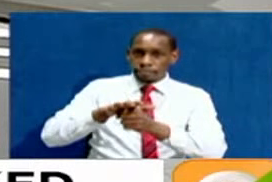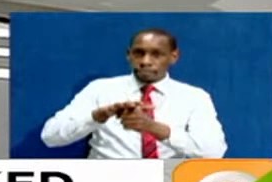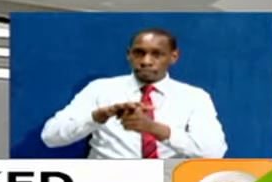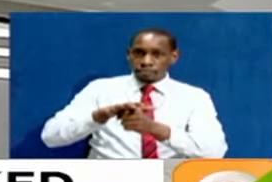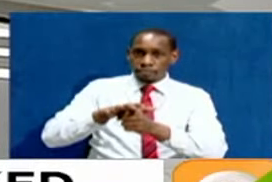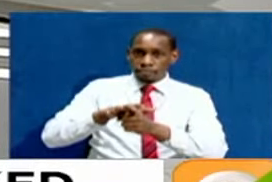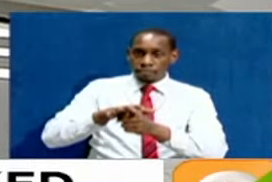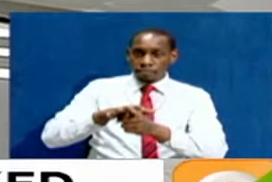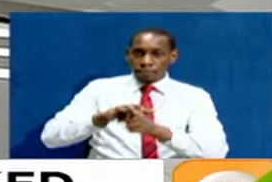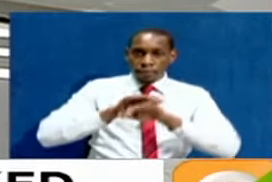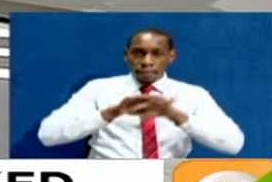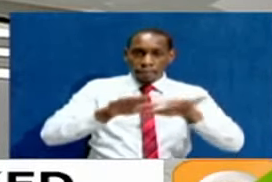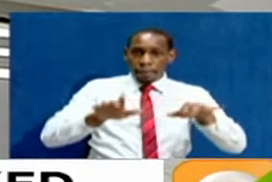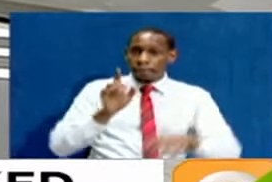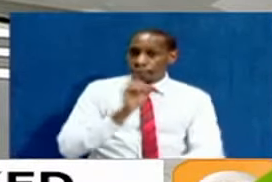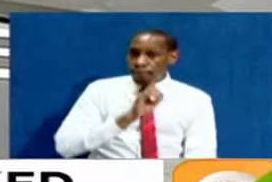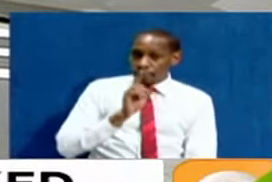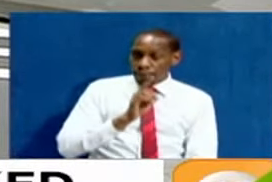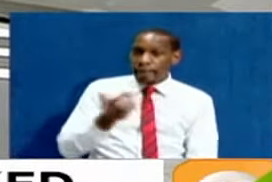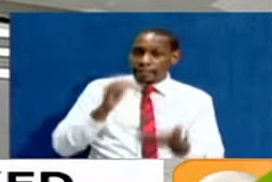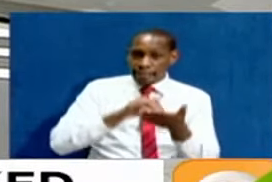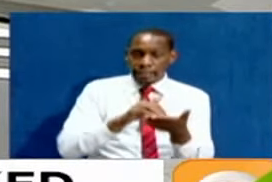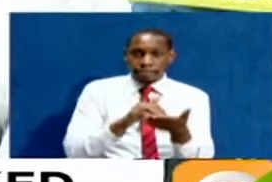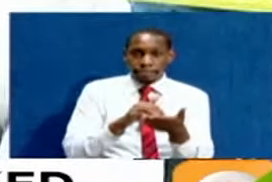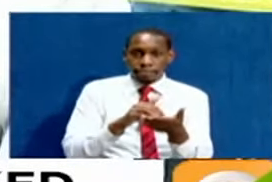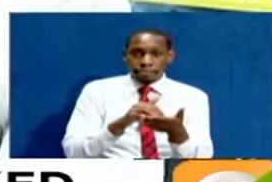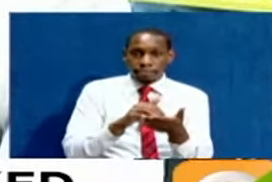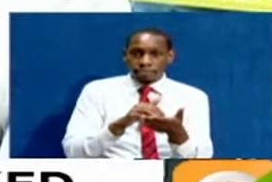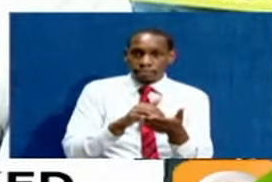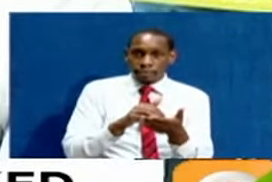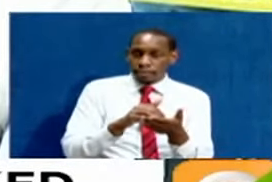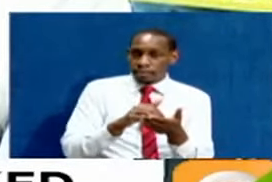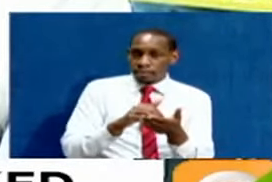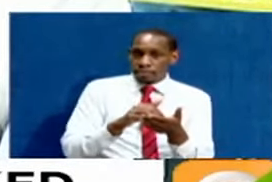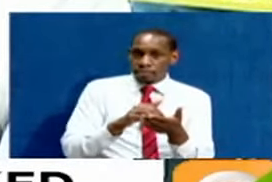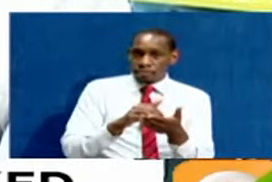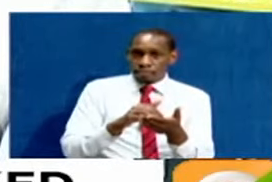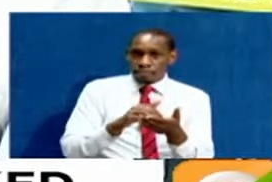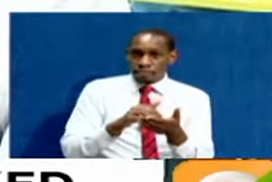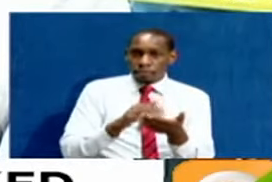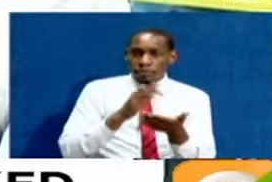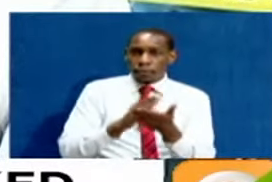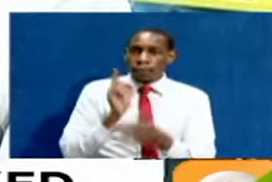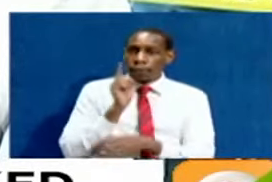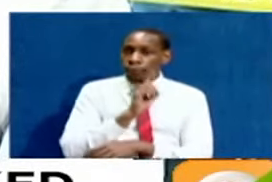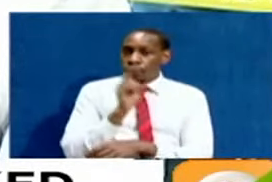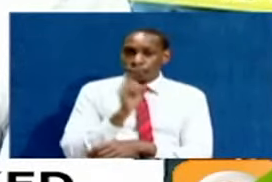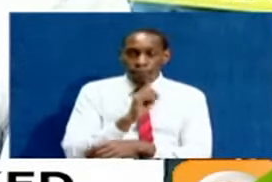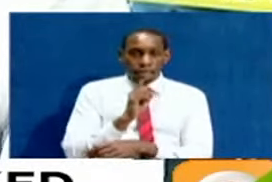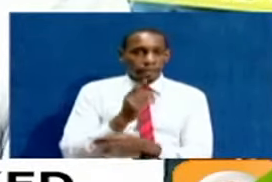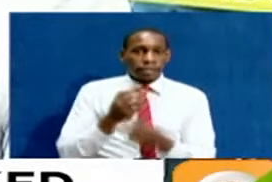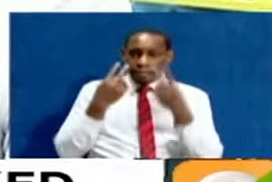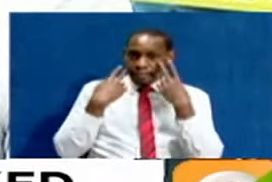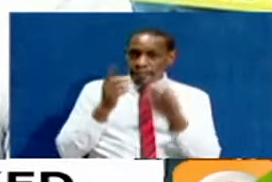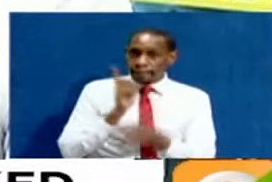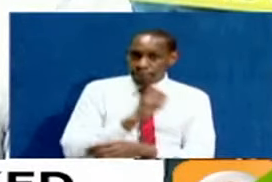third wave, or that's what it's been called, appears to be quite vicious, so to speak. Mm. We've